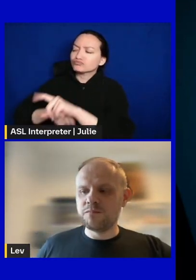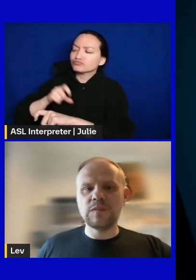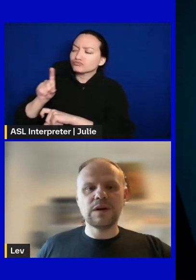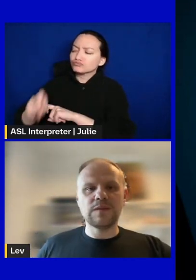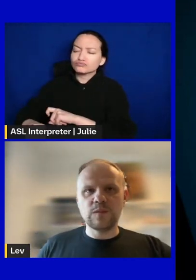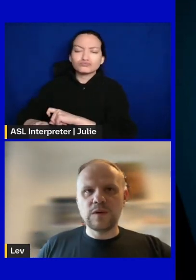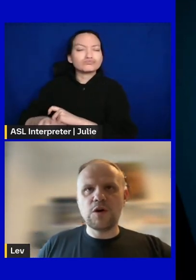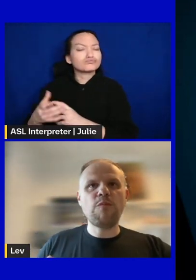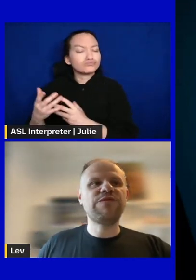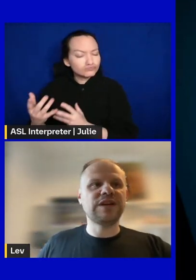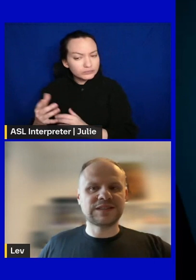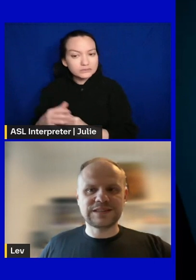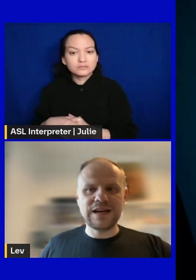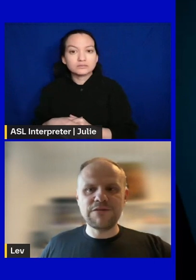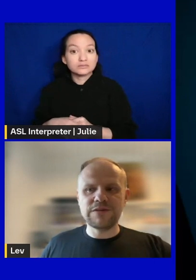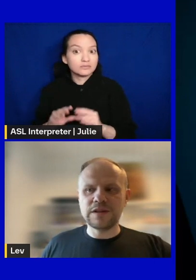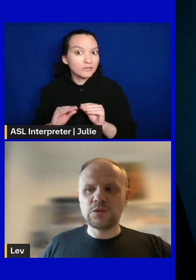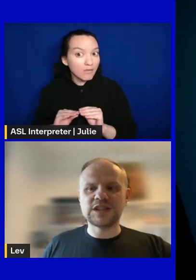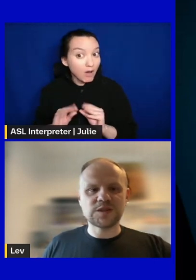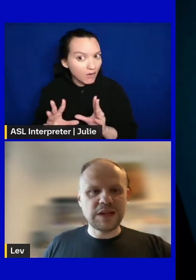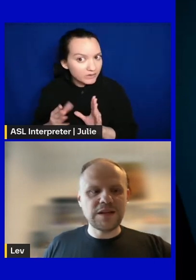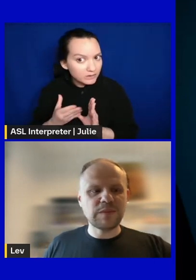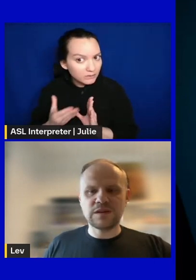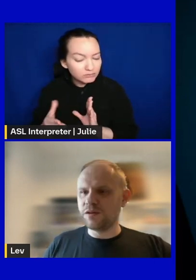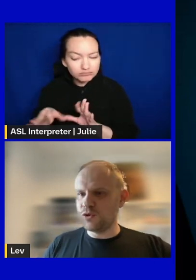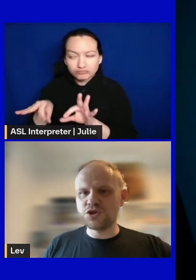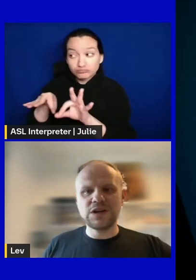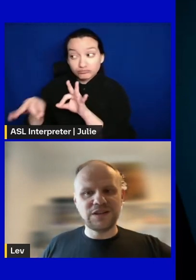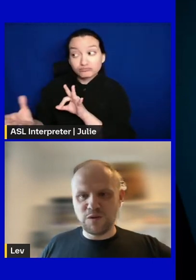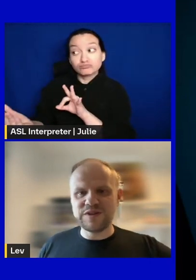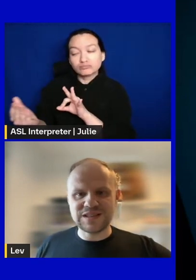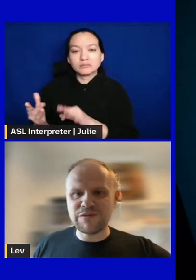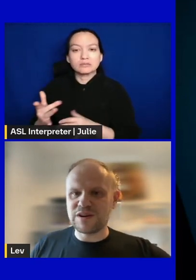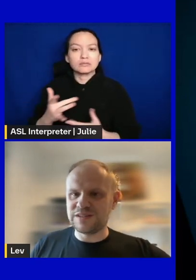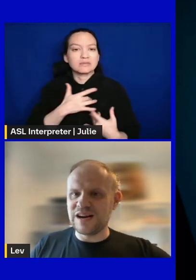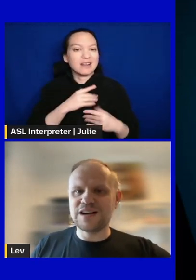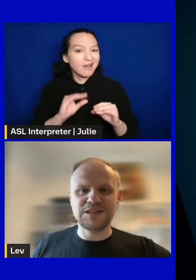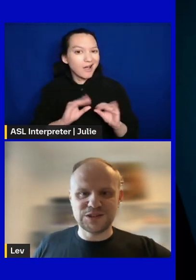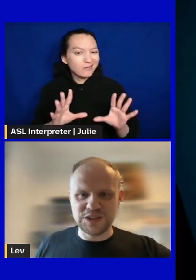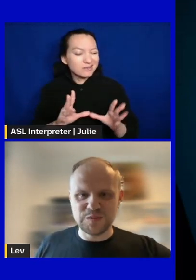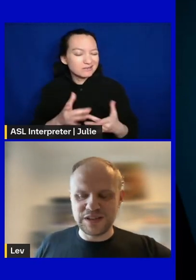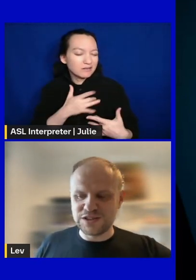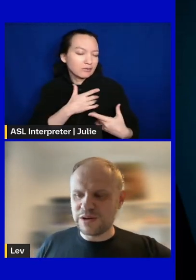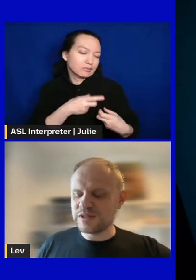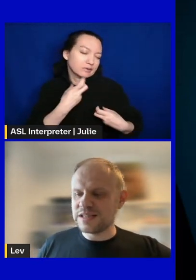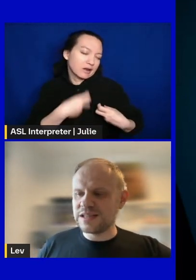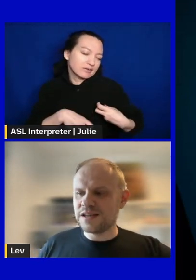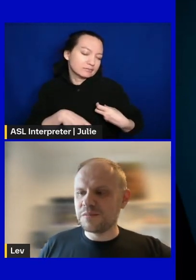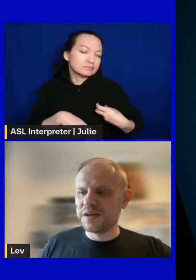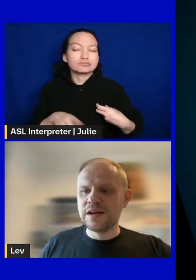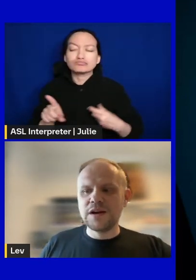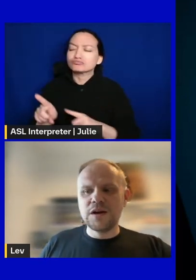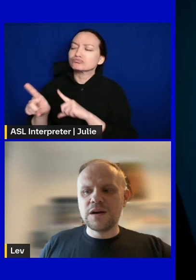person obvious stuff to explain, but usually the obvious stuff are the hardest to explain. So I was